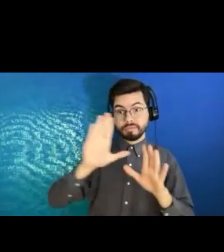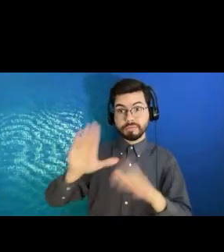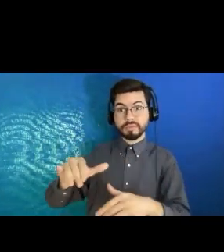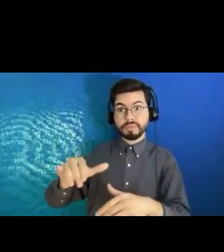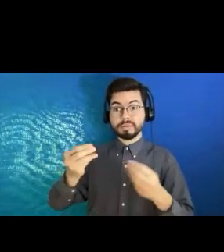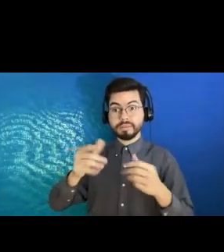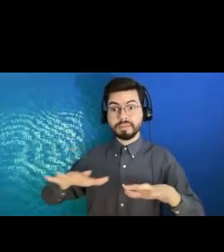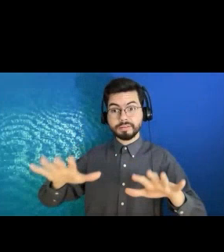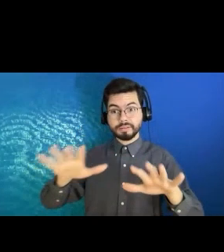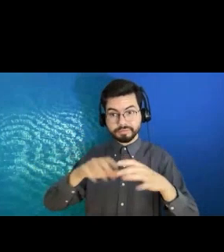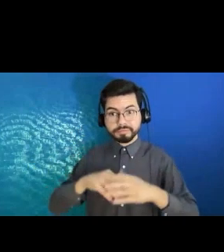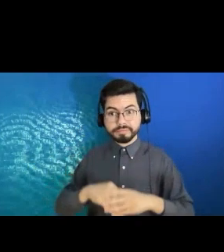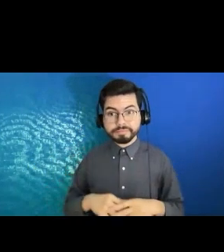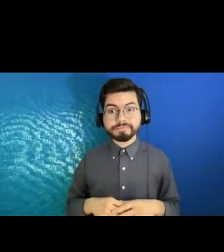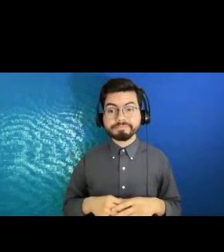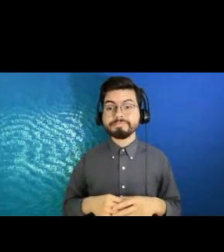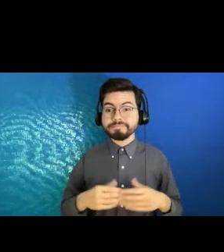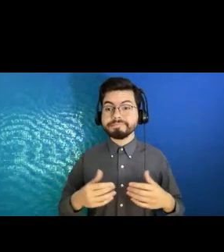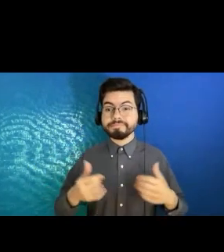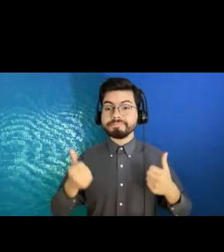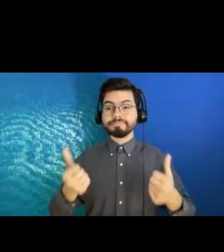next year.